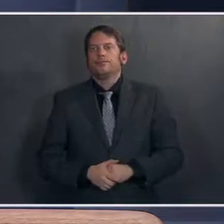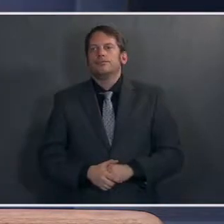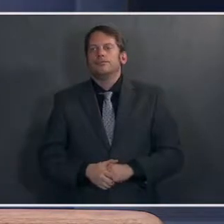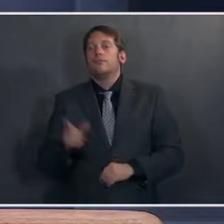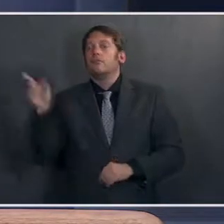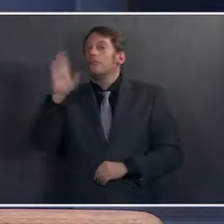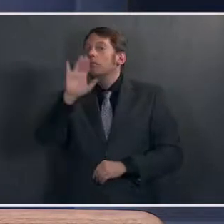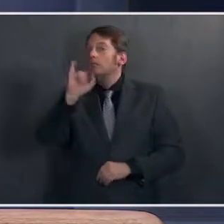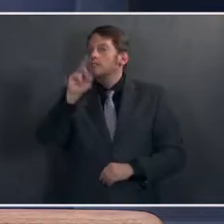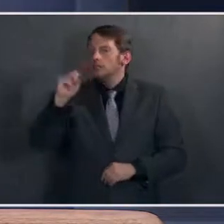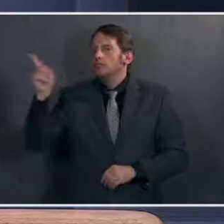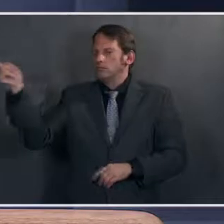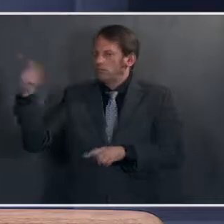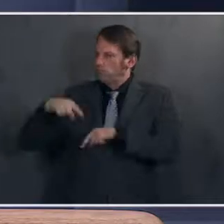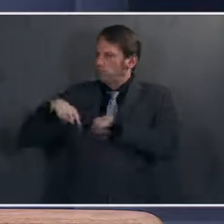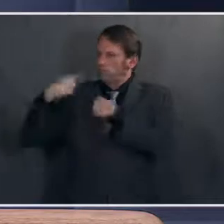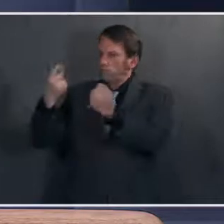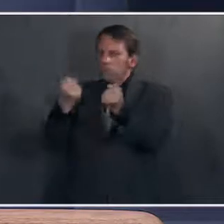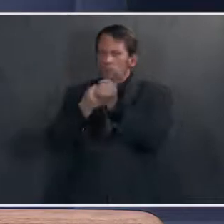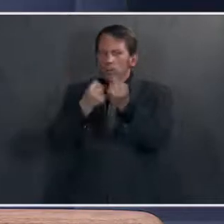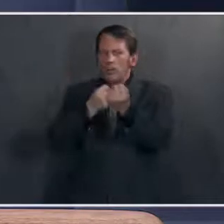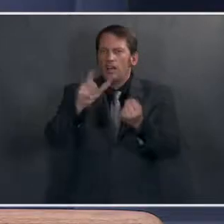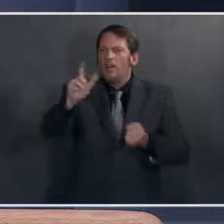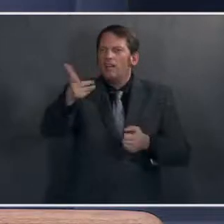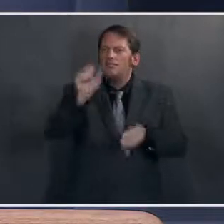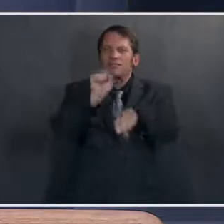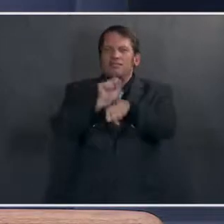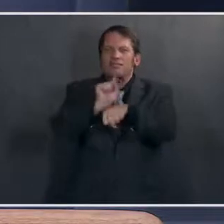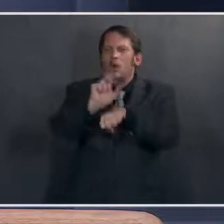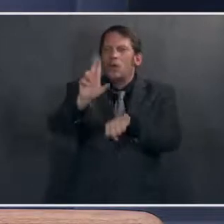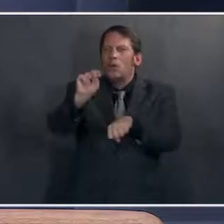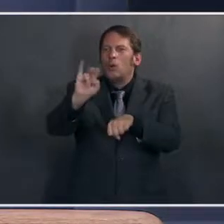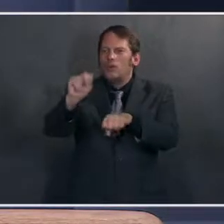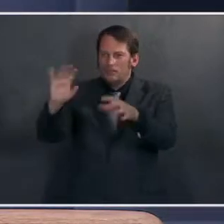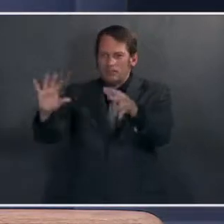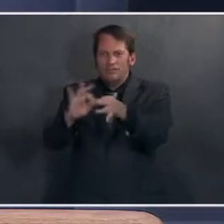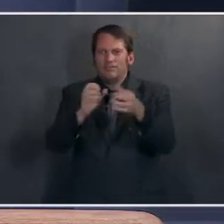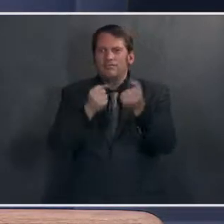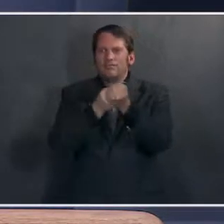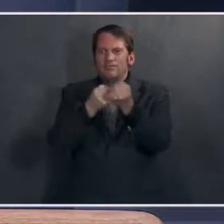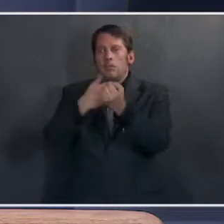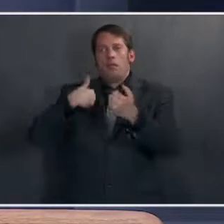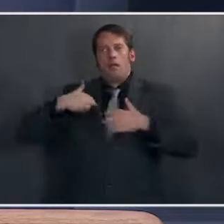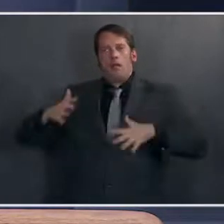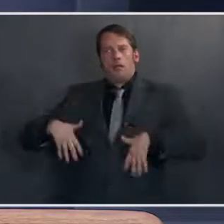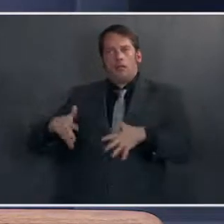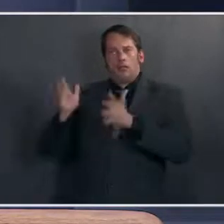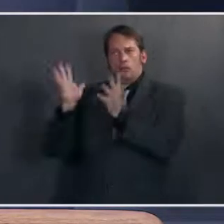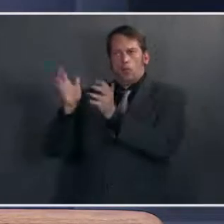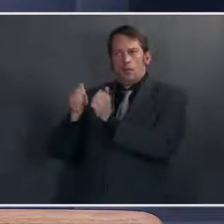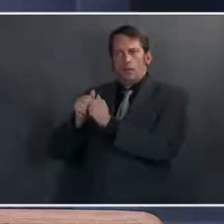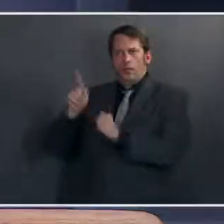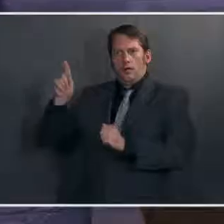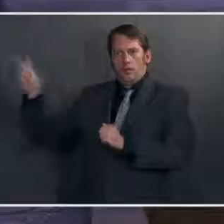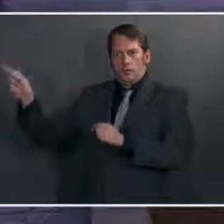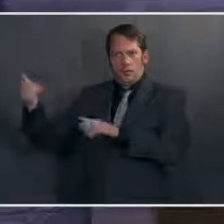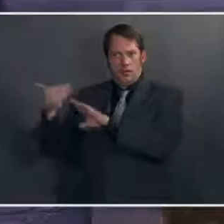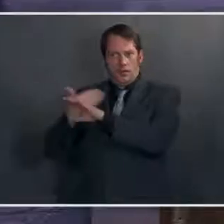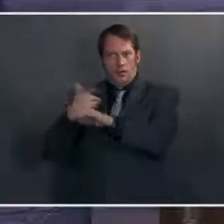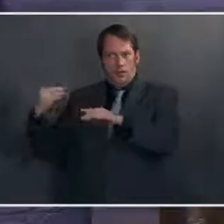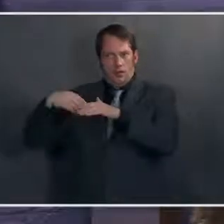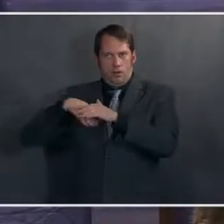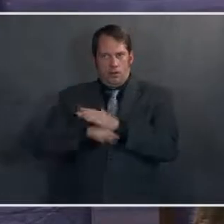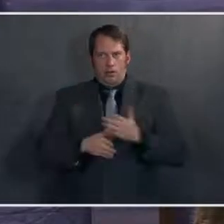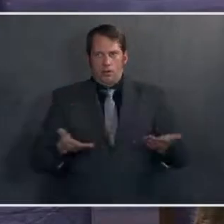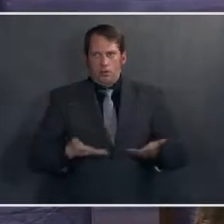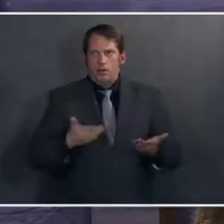or our economic team about this particular report, nor had I seen it before I came out here. If there's anything more to provide you, we're happy to follow up with you directly. And I did have